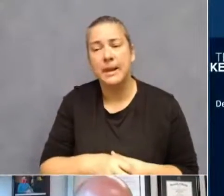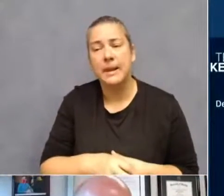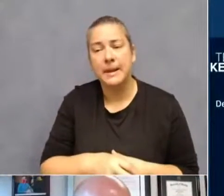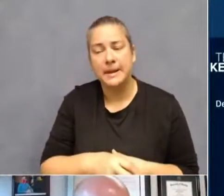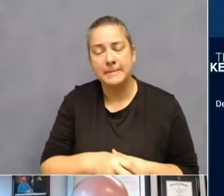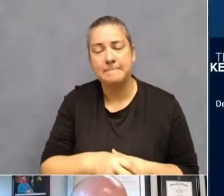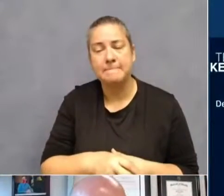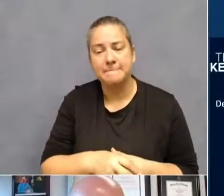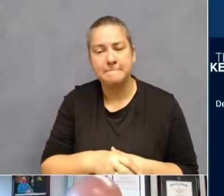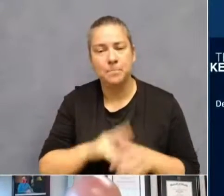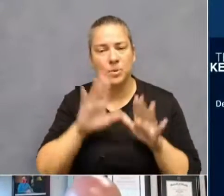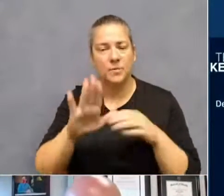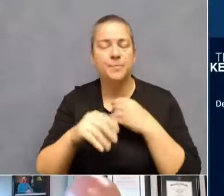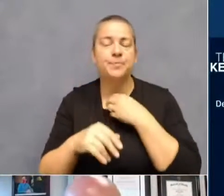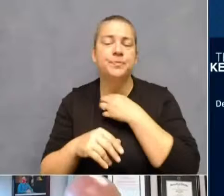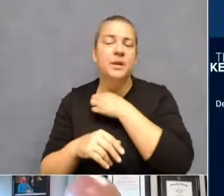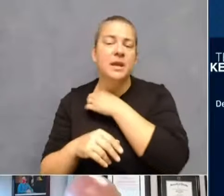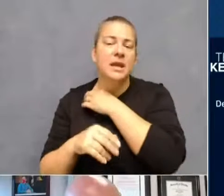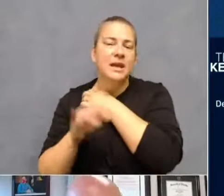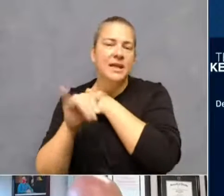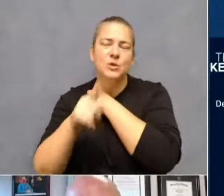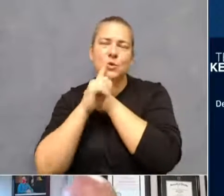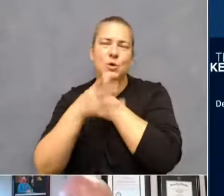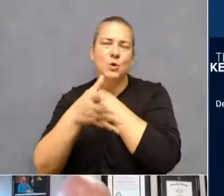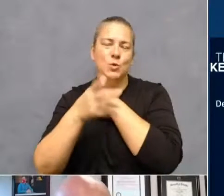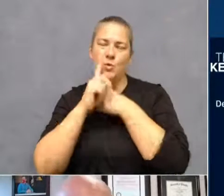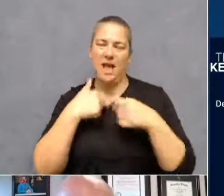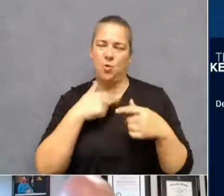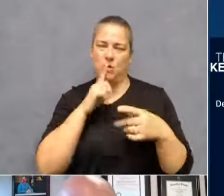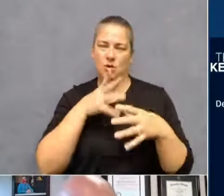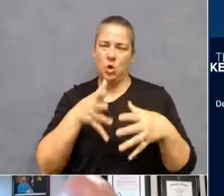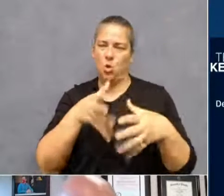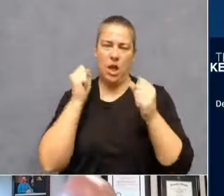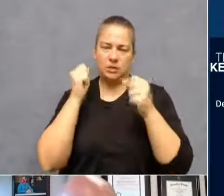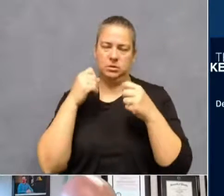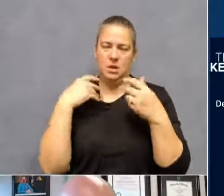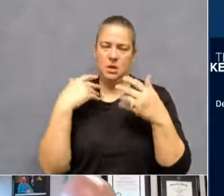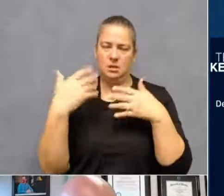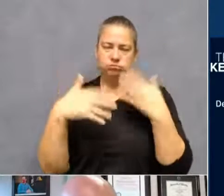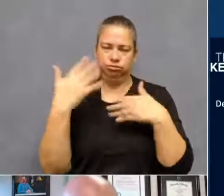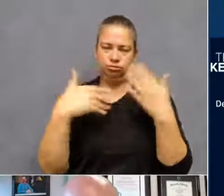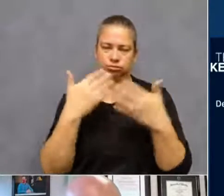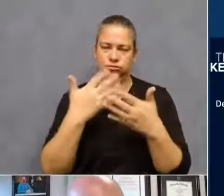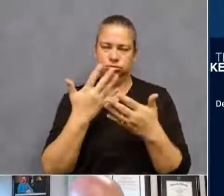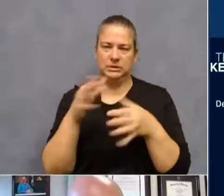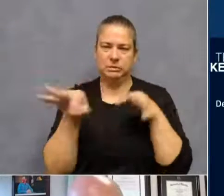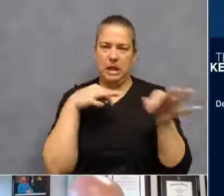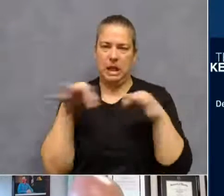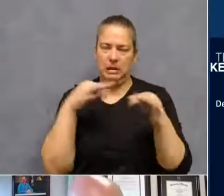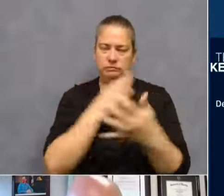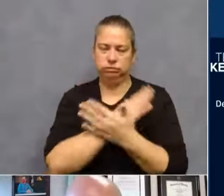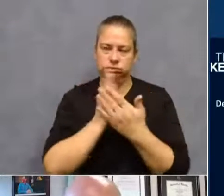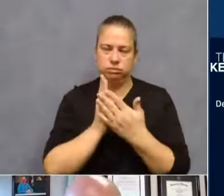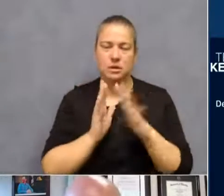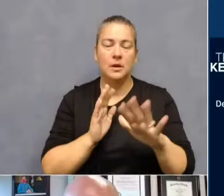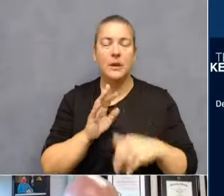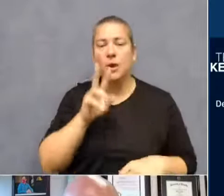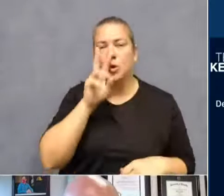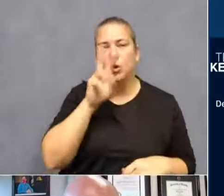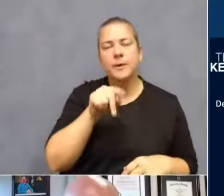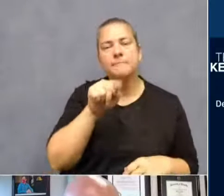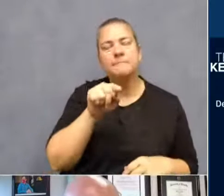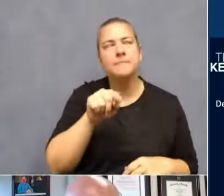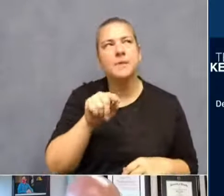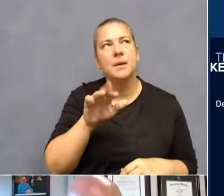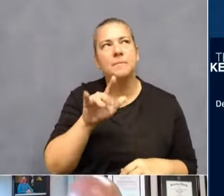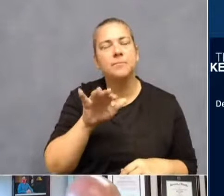Wonderful. So this is going to be kind of a quick go through this. This is in general how vaccines are developed. So if you look at the